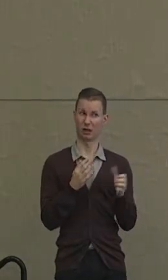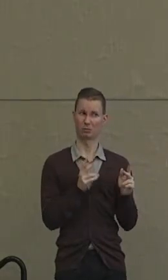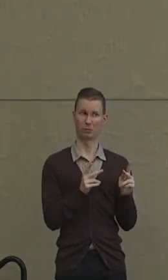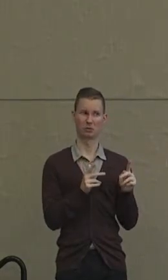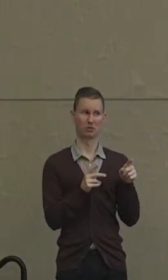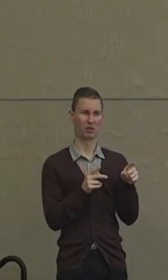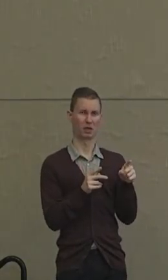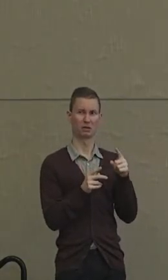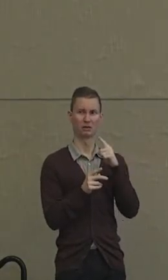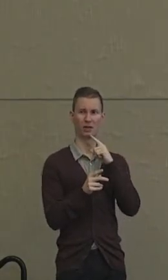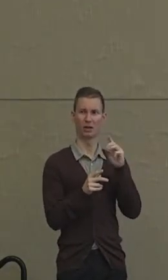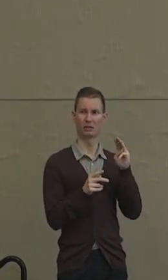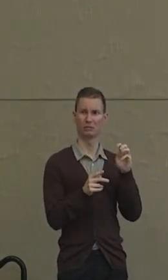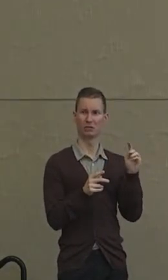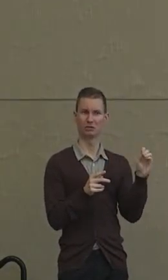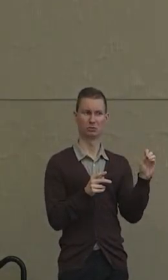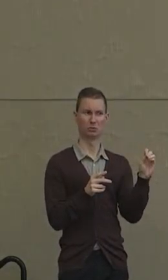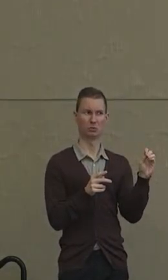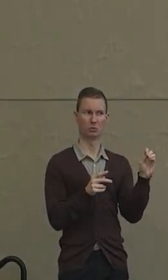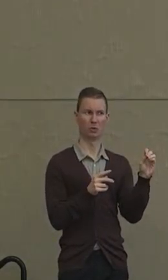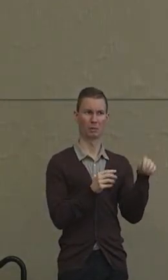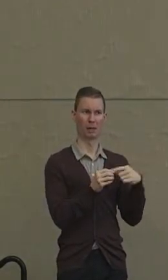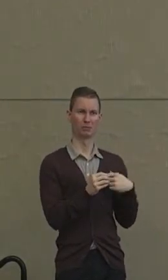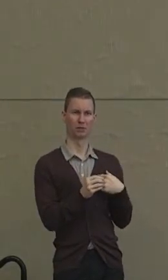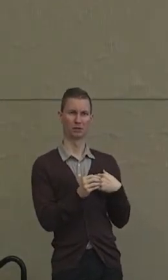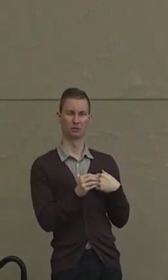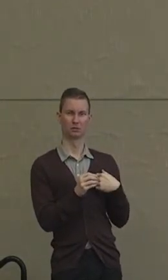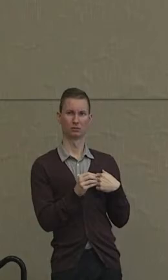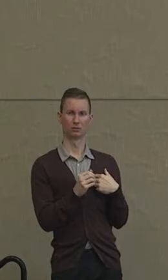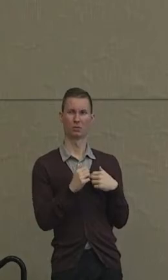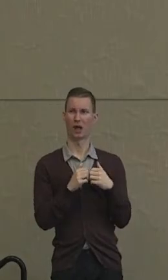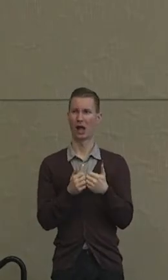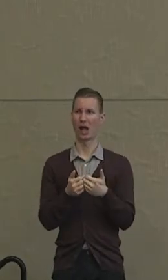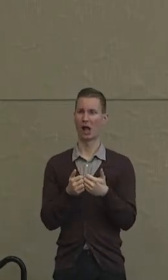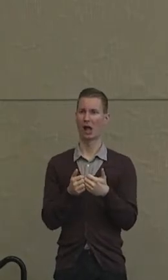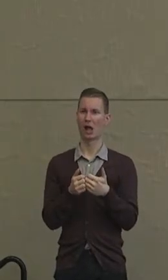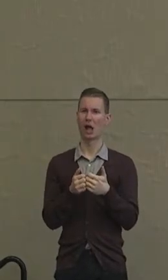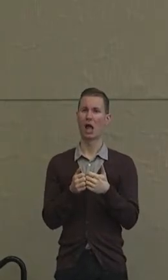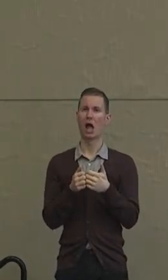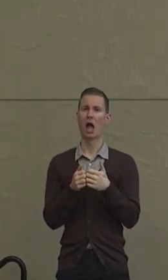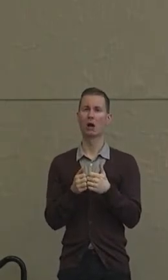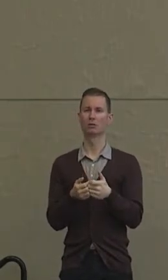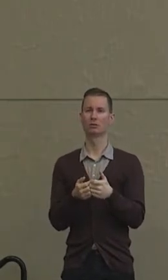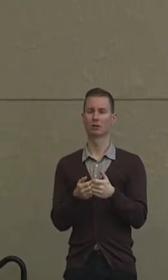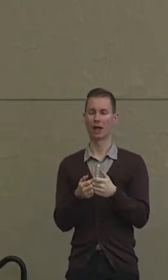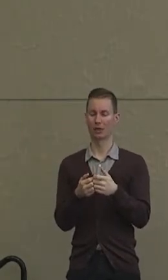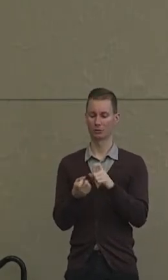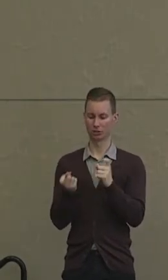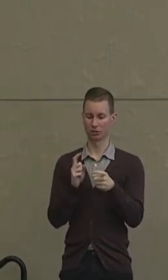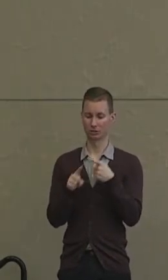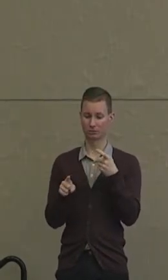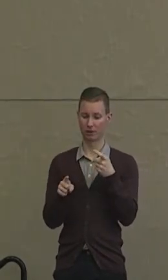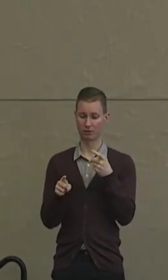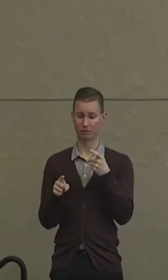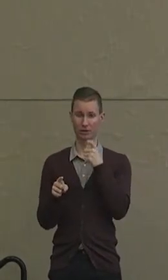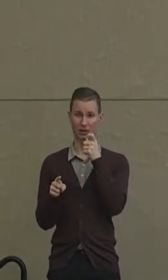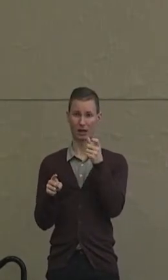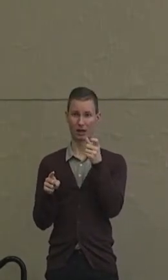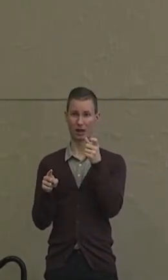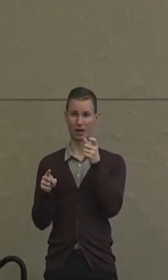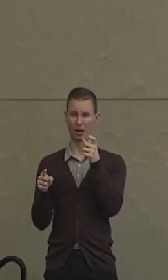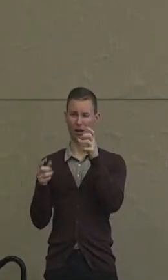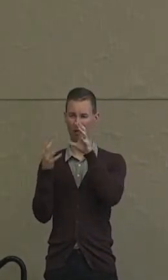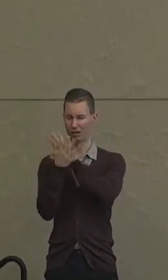me, you know? And so how do we keep it not sort of a bright line, but a clear line